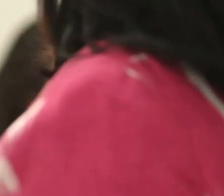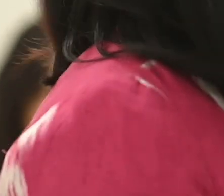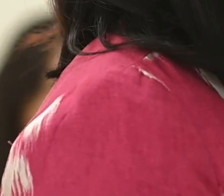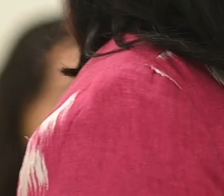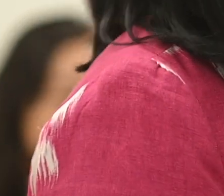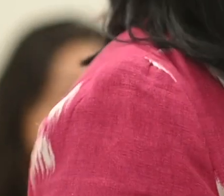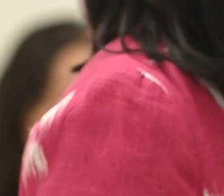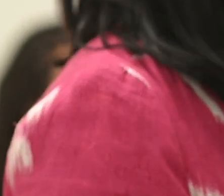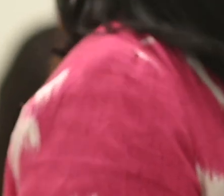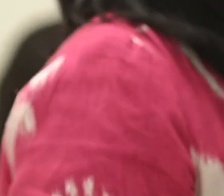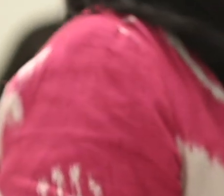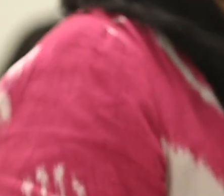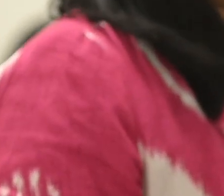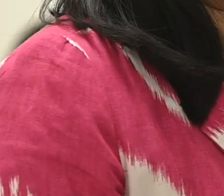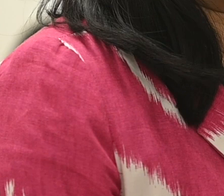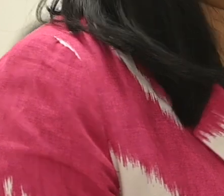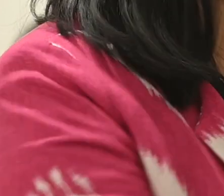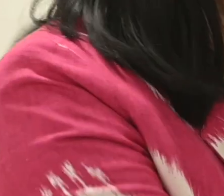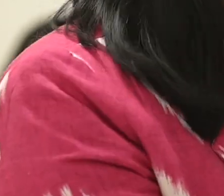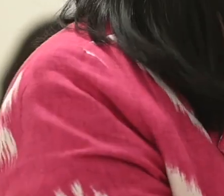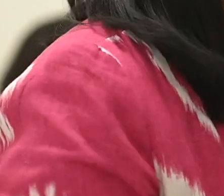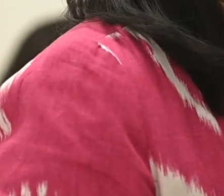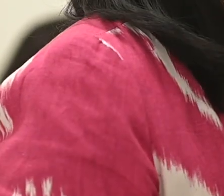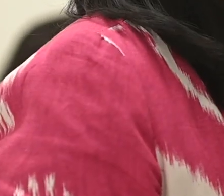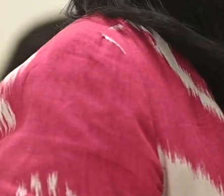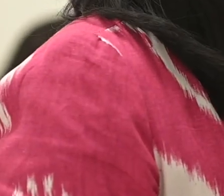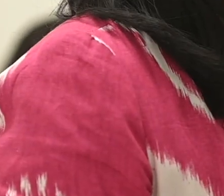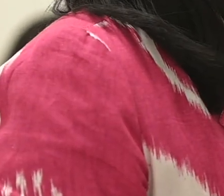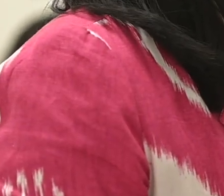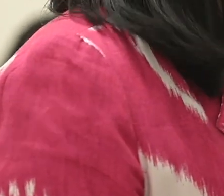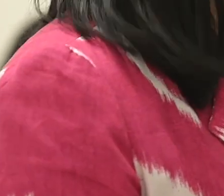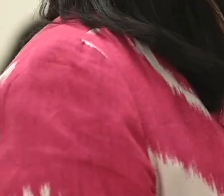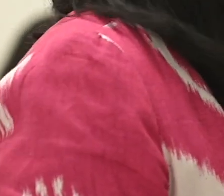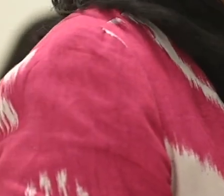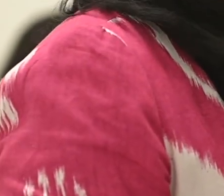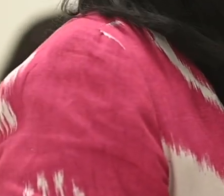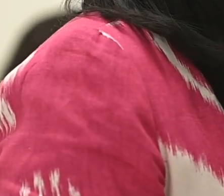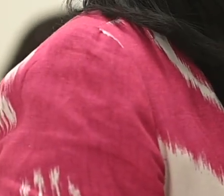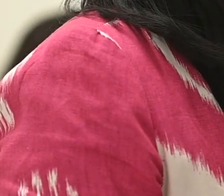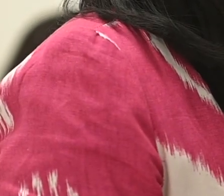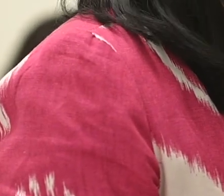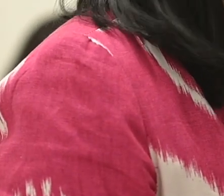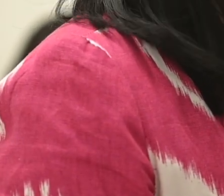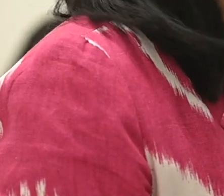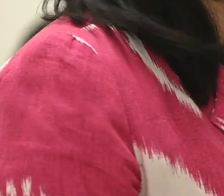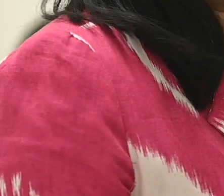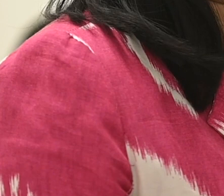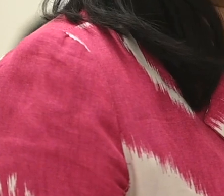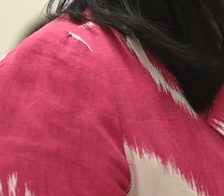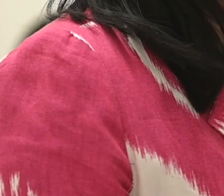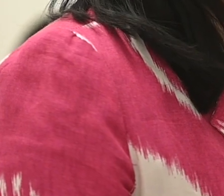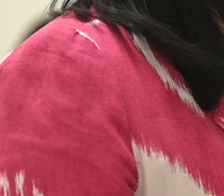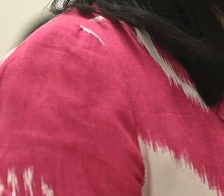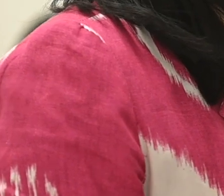structural standpoint, it really depends on your organization. So I appreciate you saying that. it's an intervention. It's a disruptive